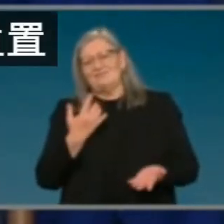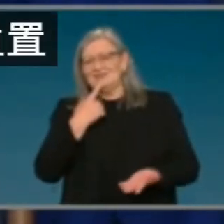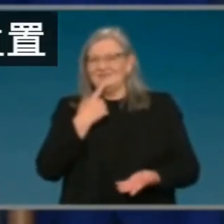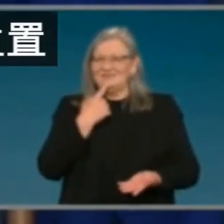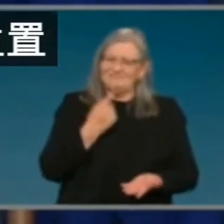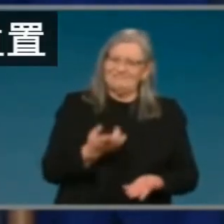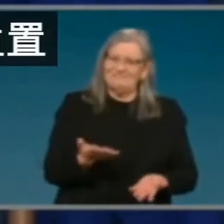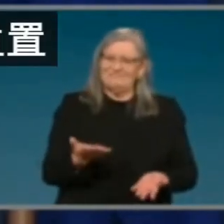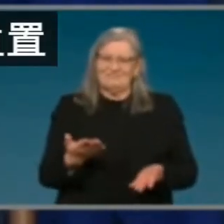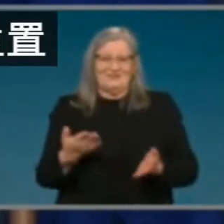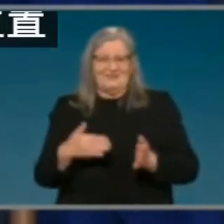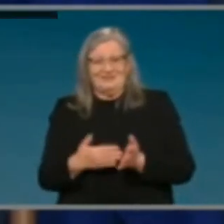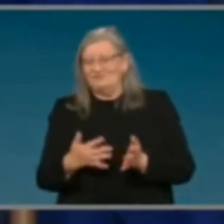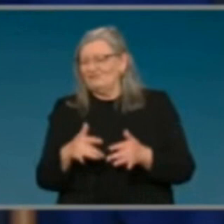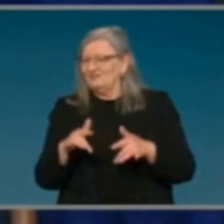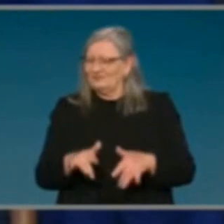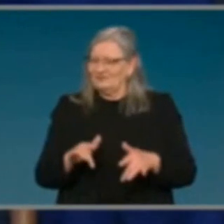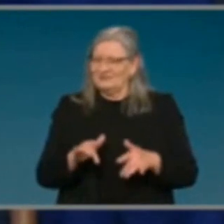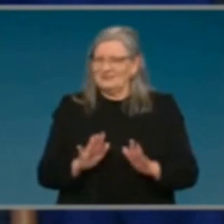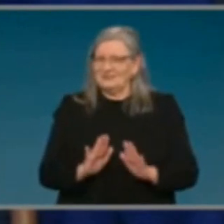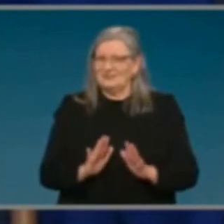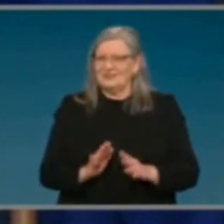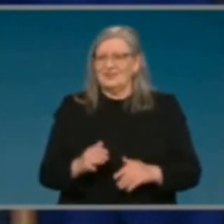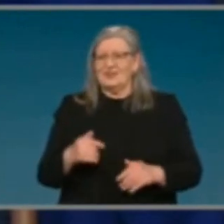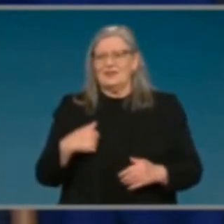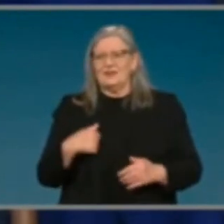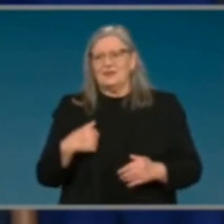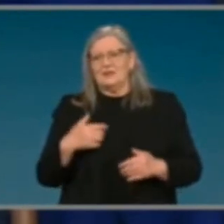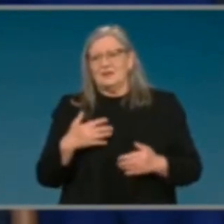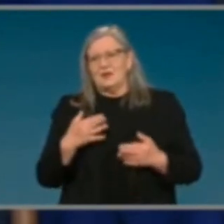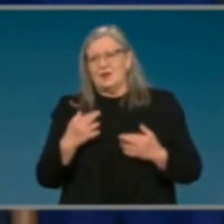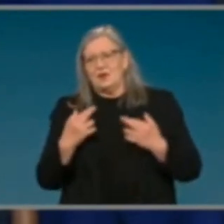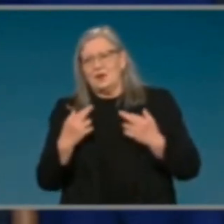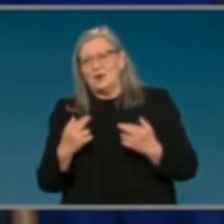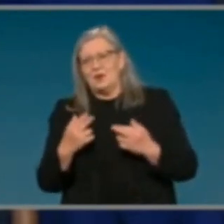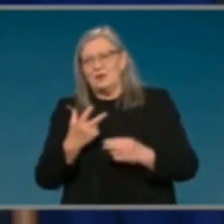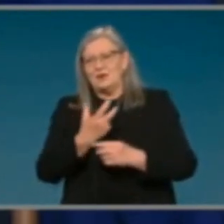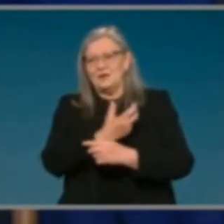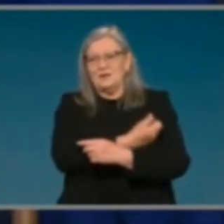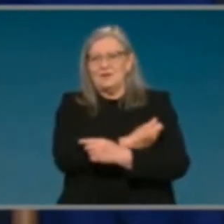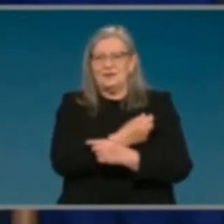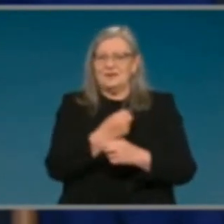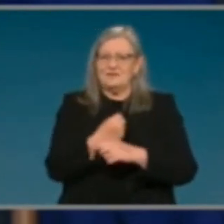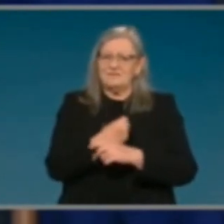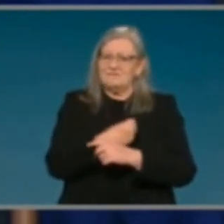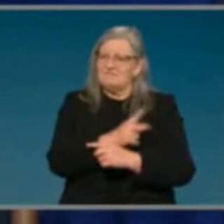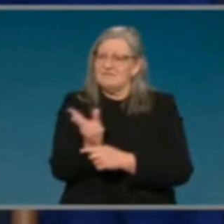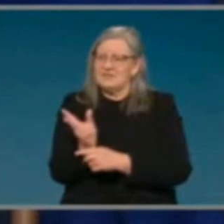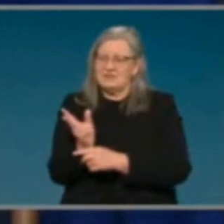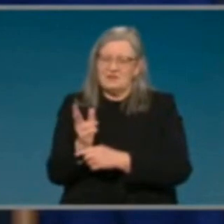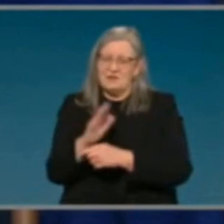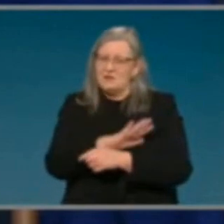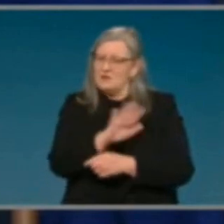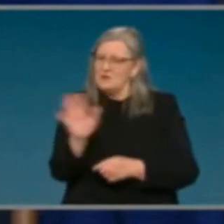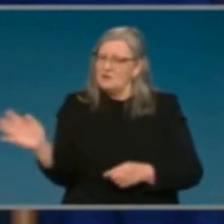to make that statement that that's definitely how it's going to end up. But hope for the best and plan for other things.